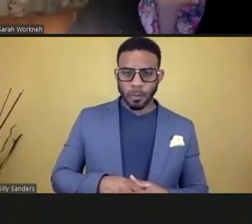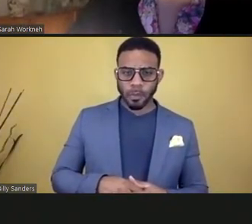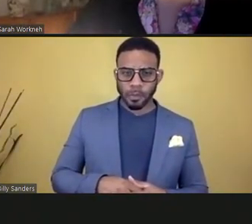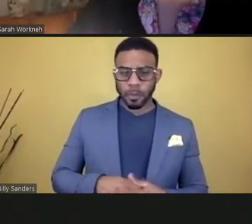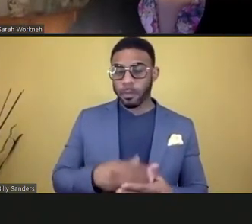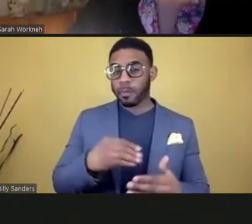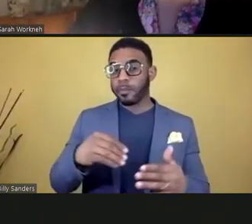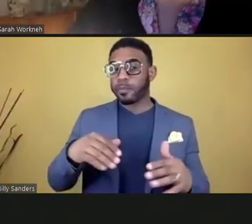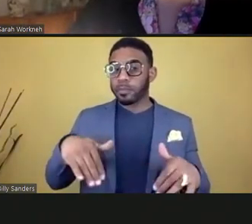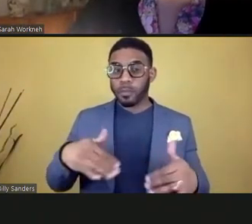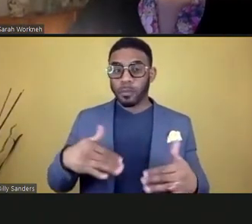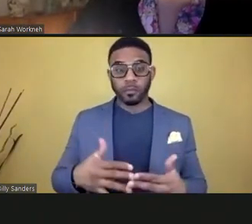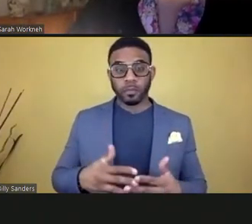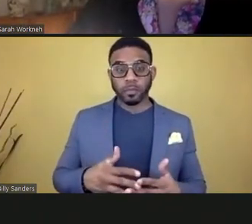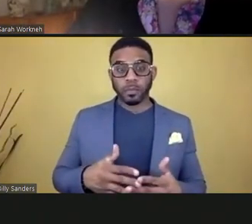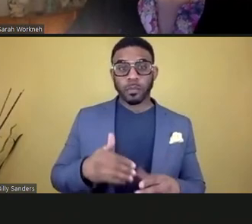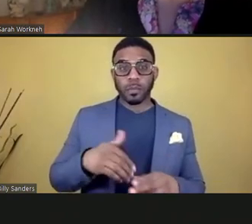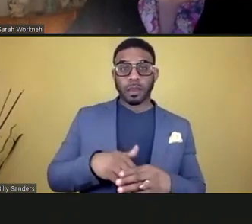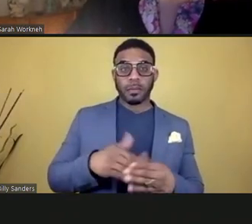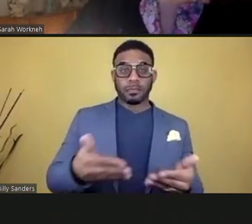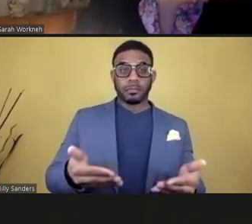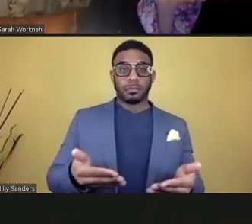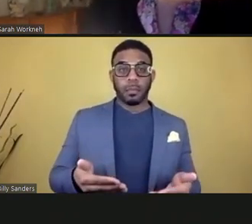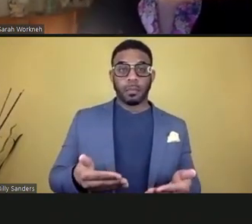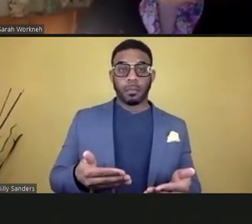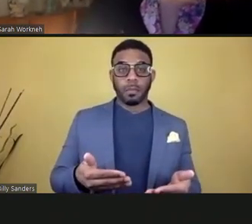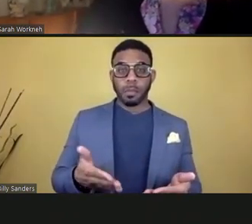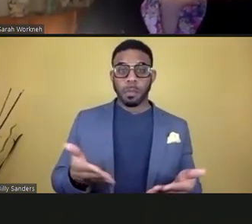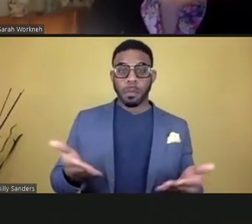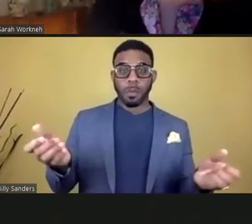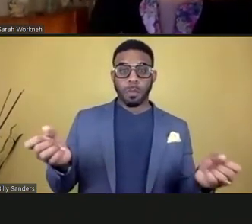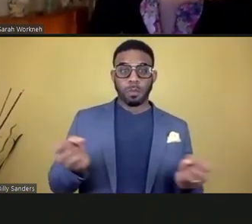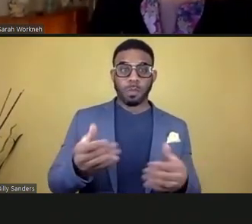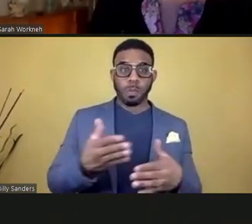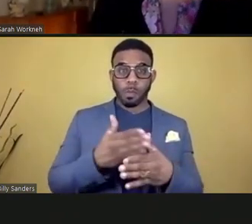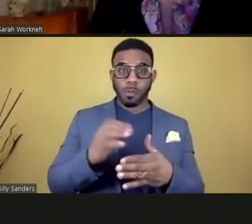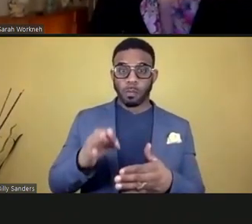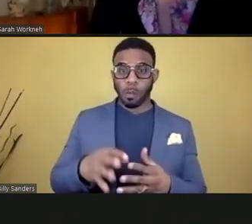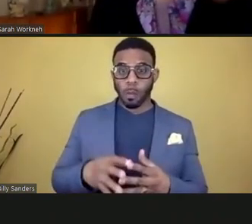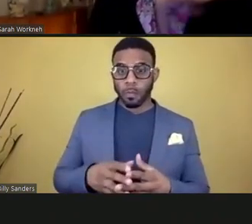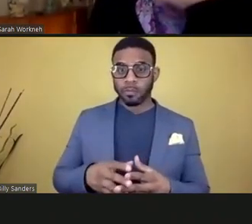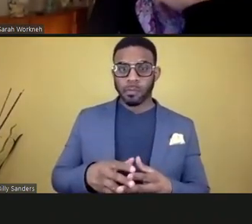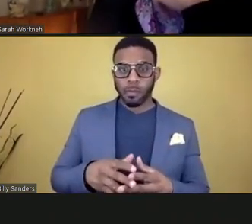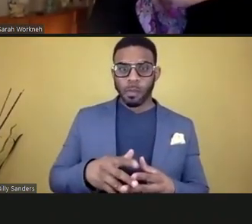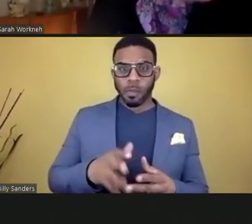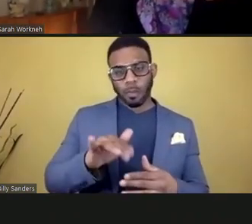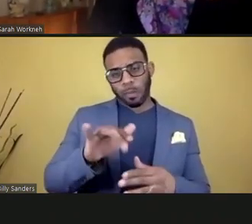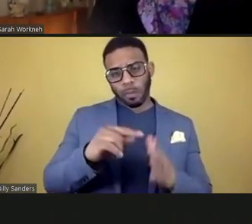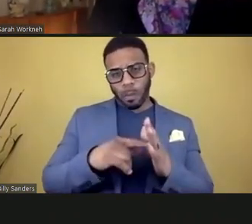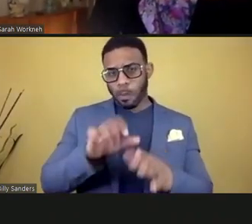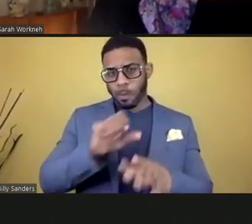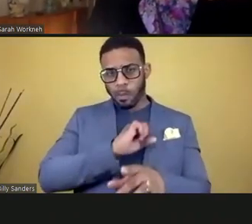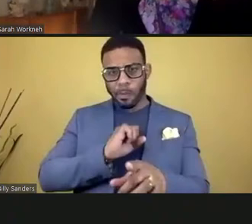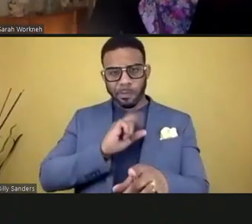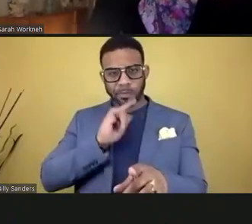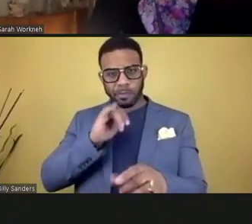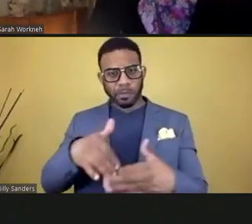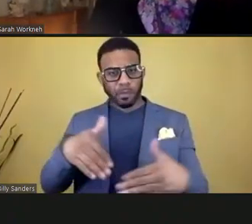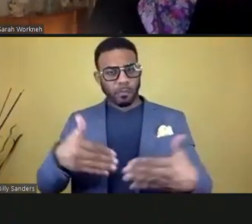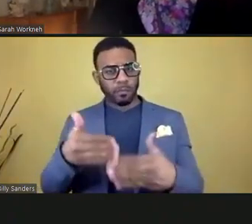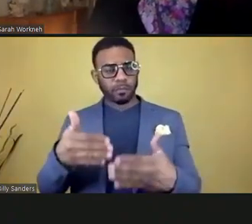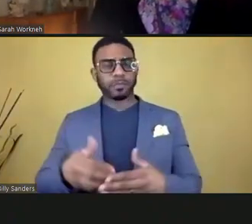and yet in the invitation to bring in the sheriff, you know, in your example that you gave in your introduction,